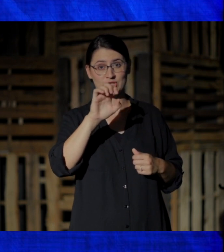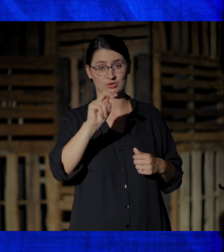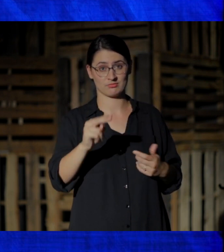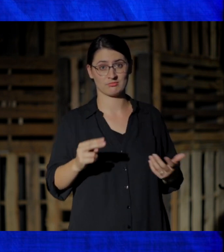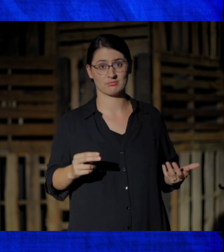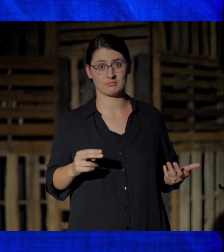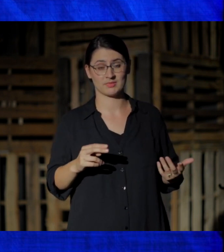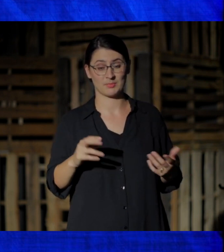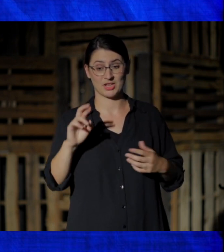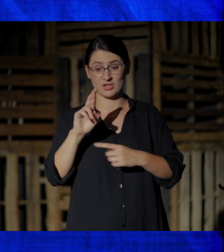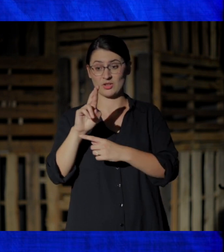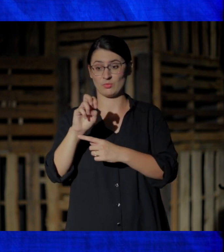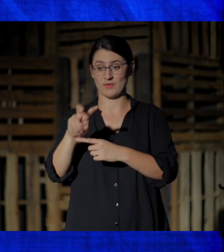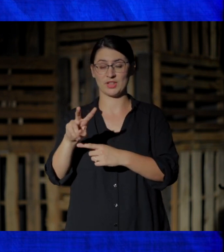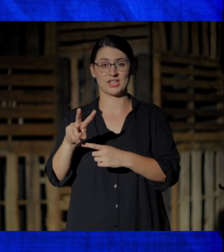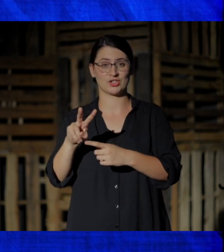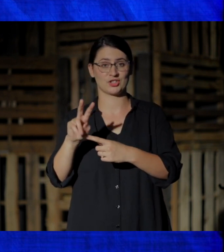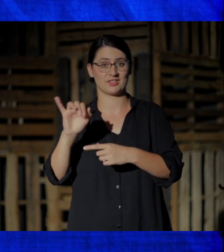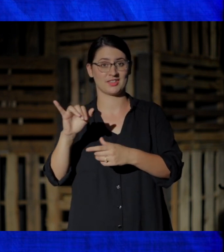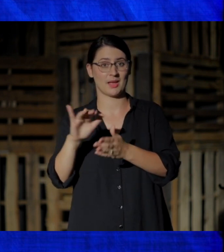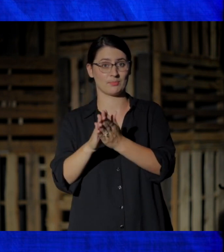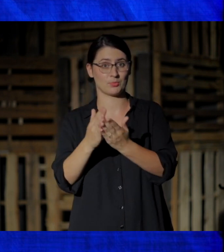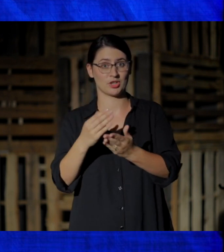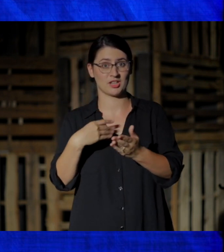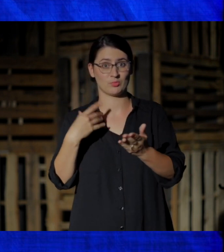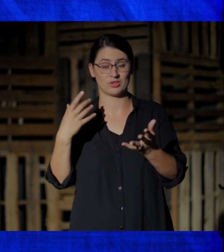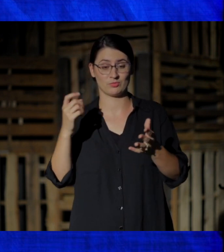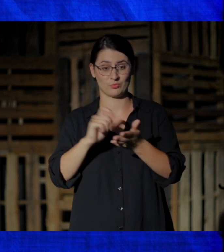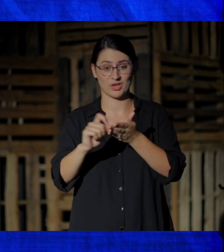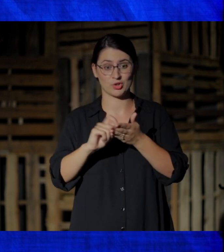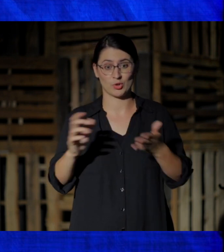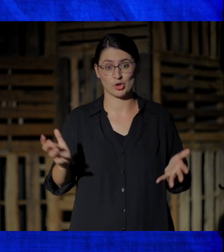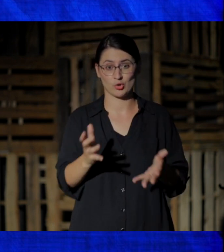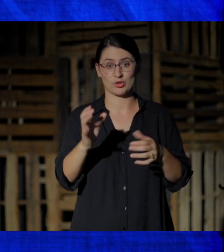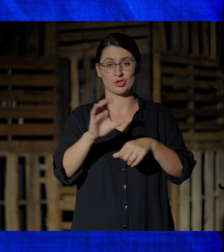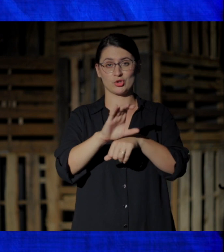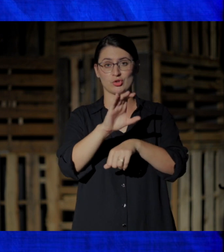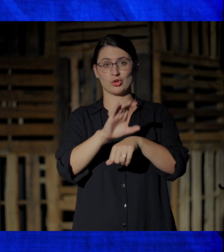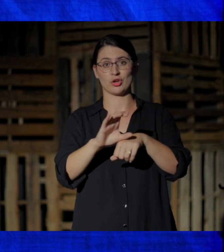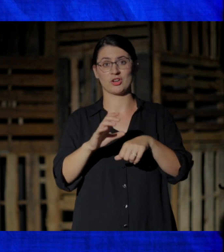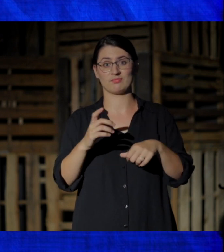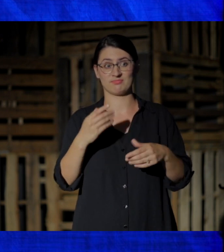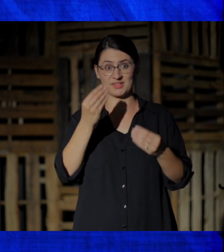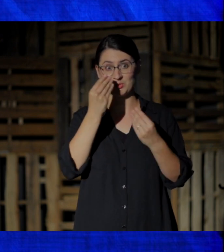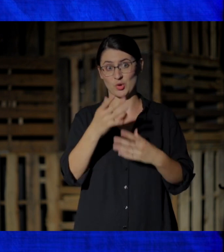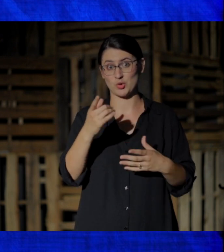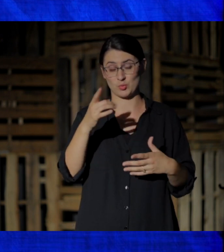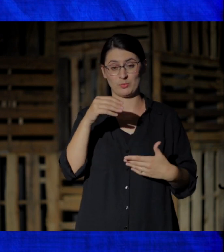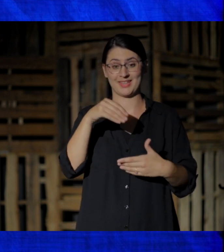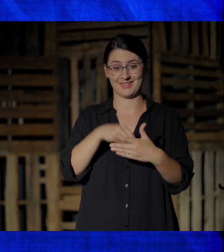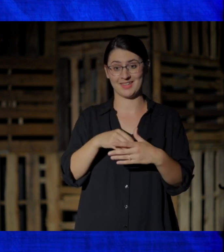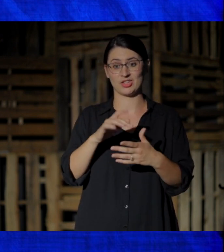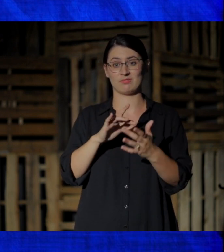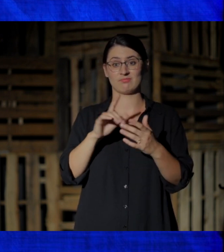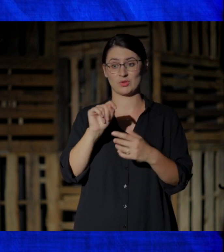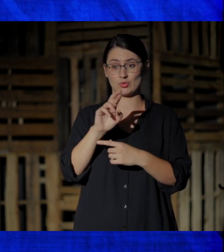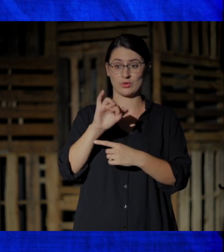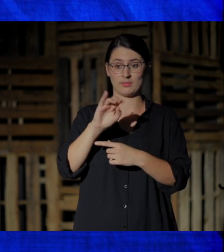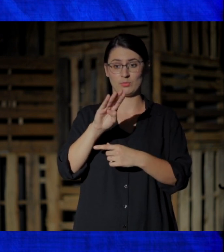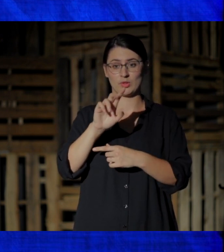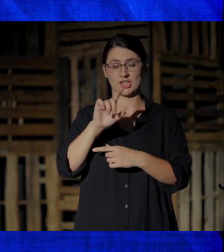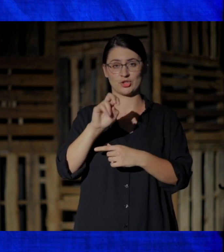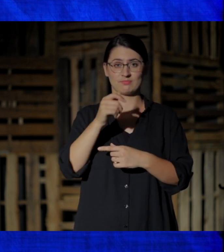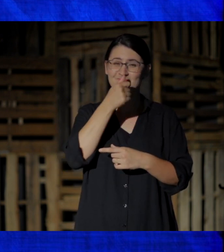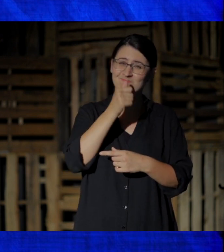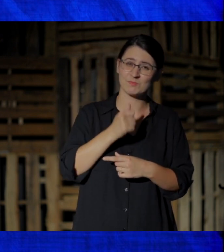the church with the assumption that we're going to be in the tribulation. So the rapture concept that the church is going